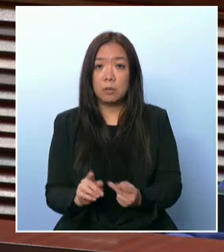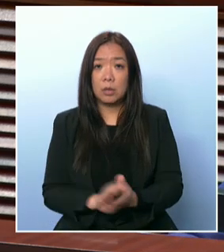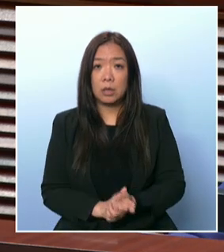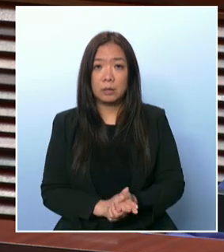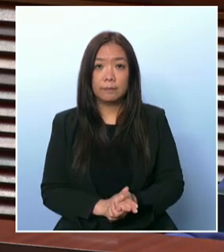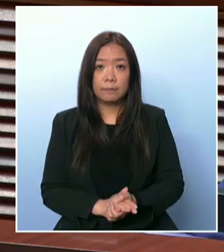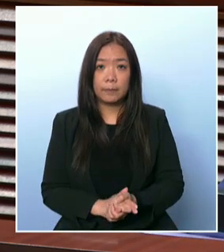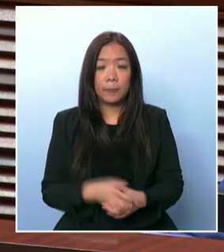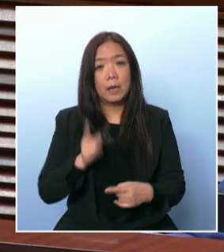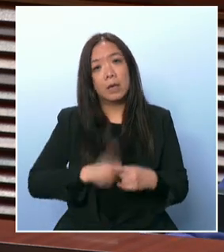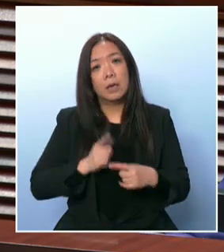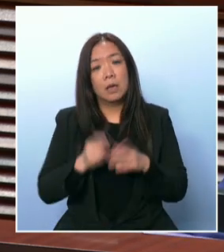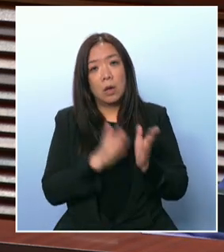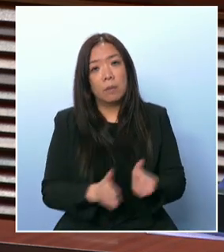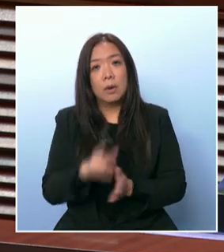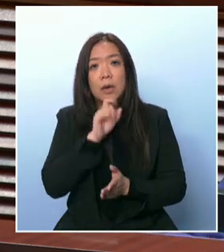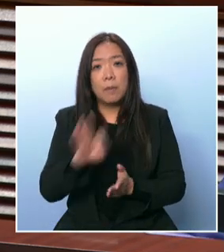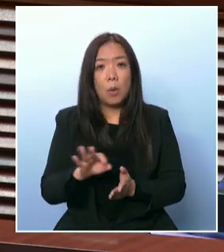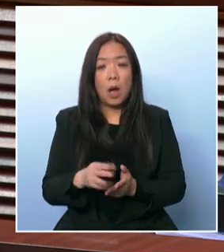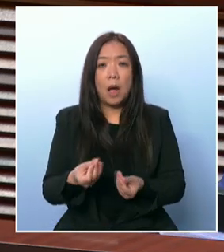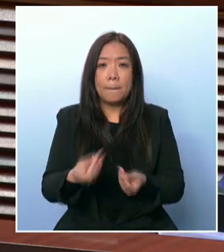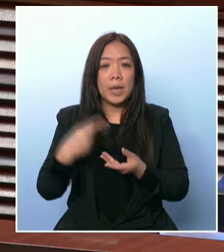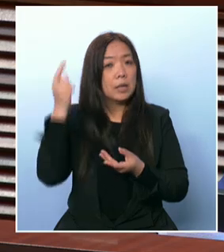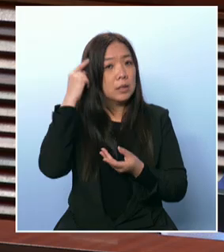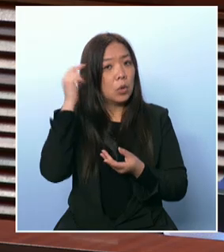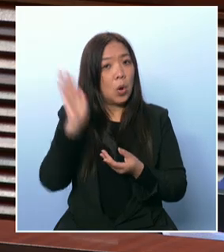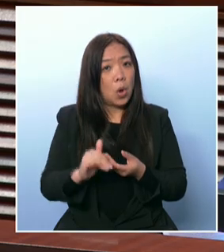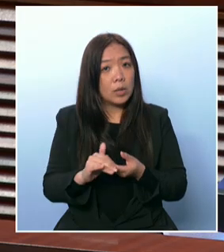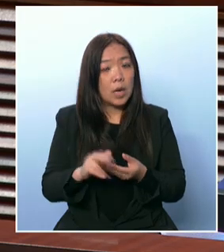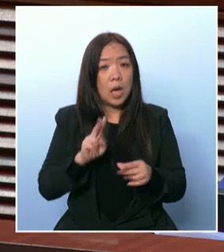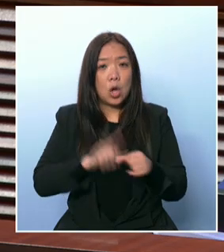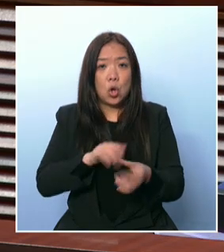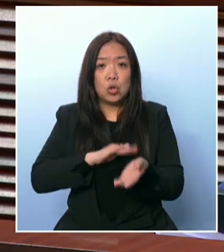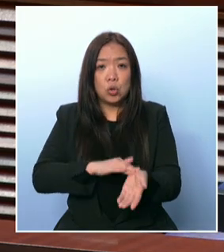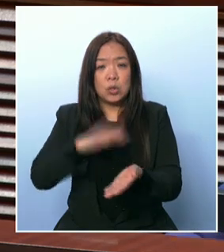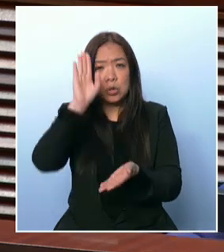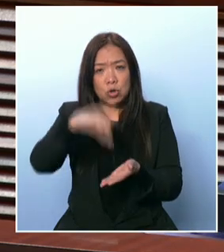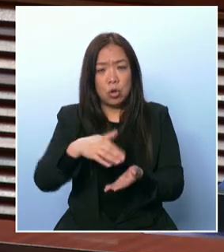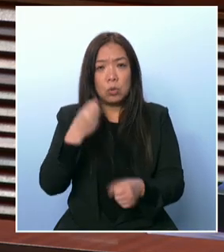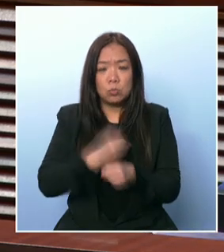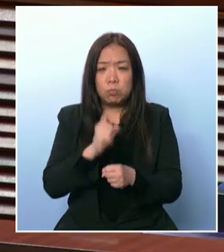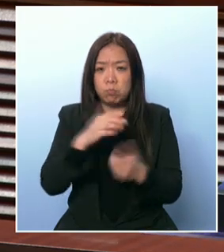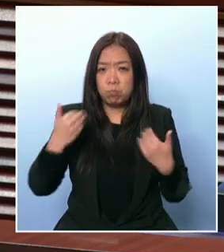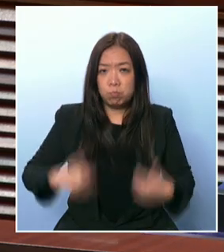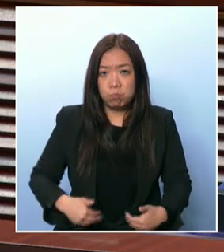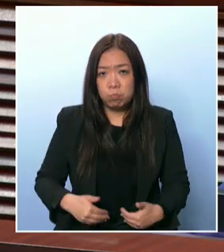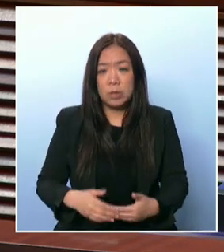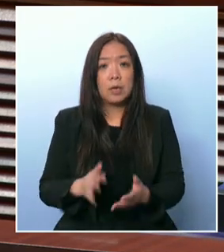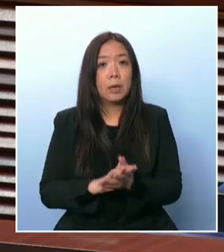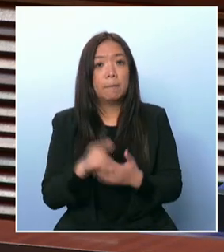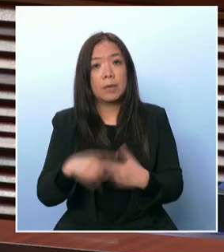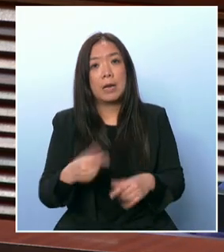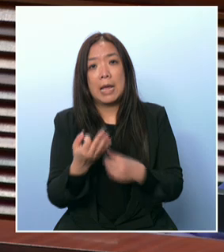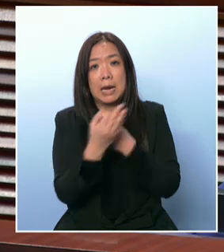government would enhance the role of CM practitioners in primary health care. So what are the specifics? What are the future roles of